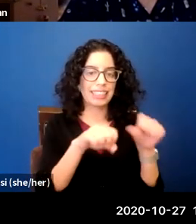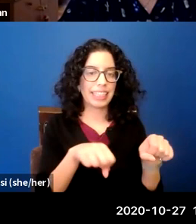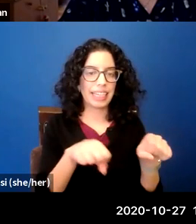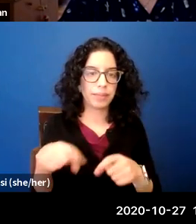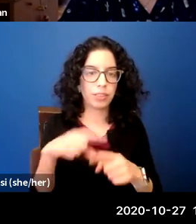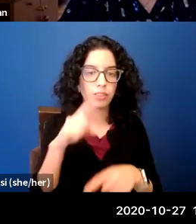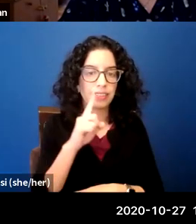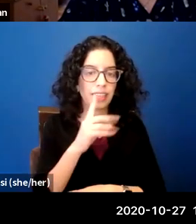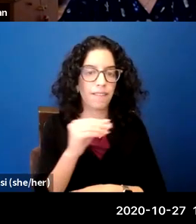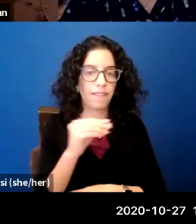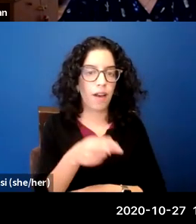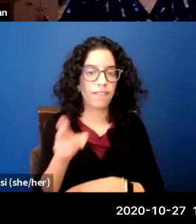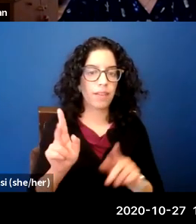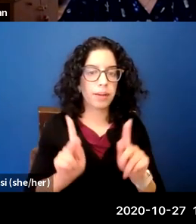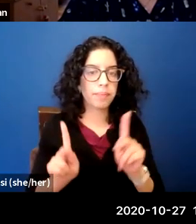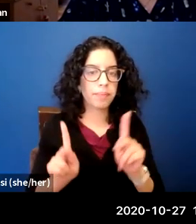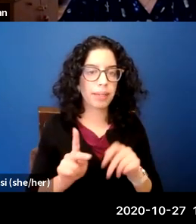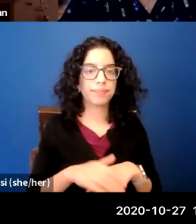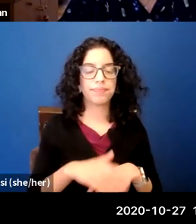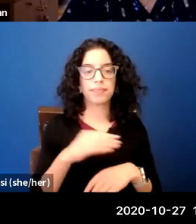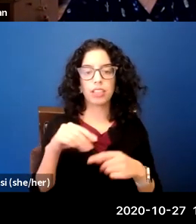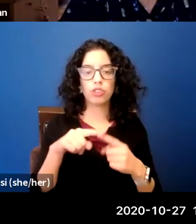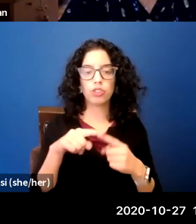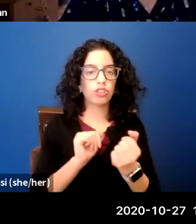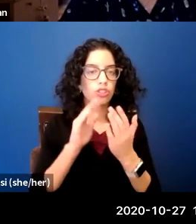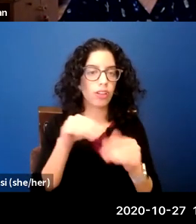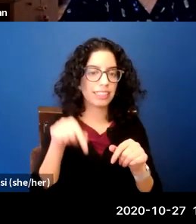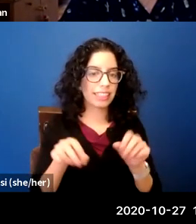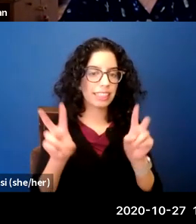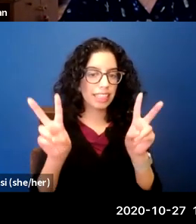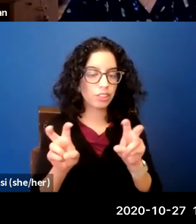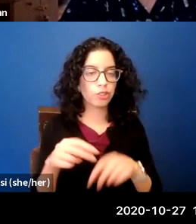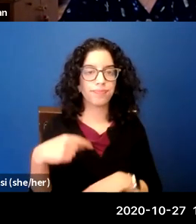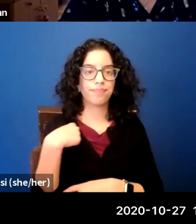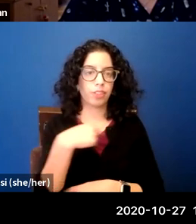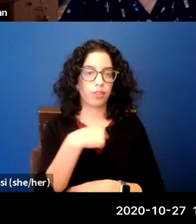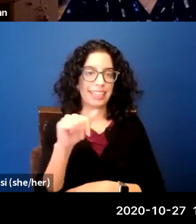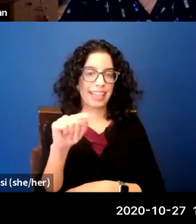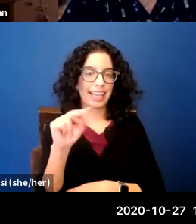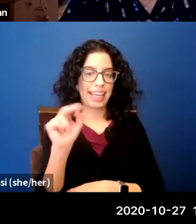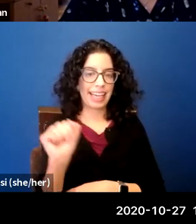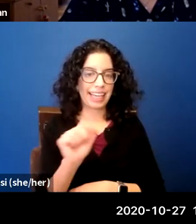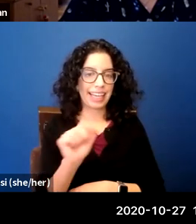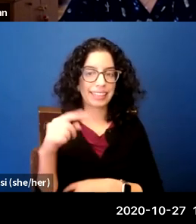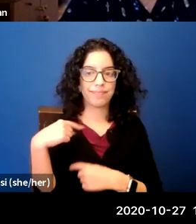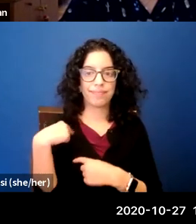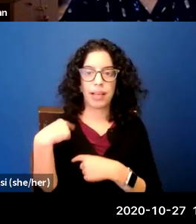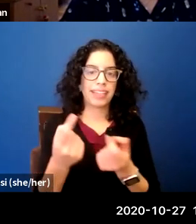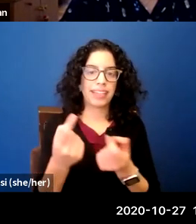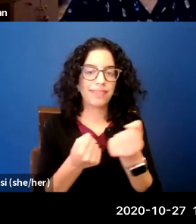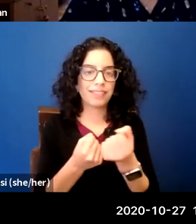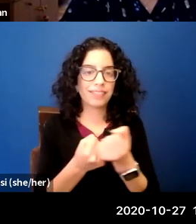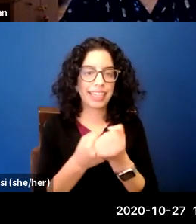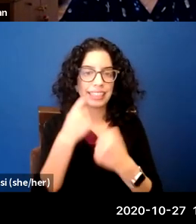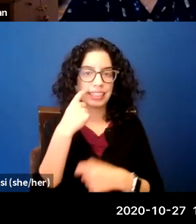briefings were not accessible to deaf and hard of hearing people. And to address this issue, we